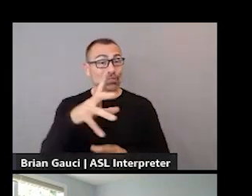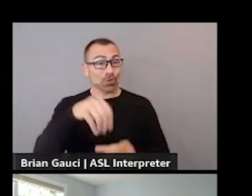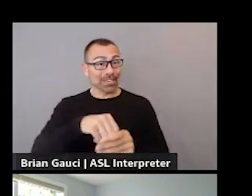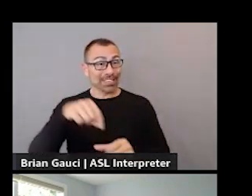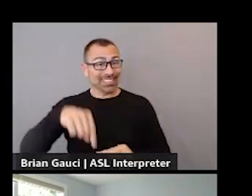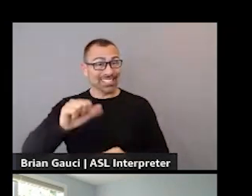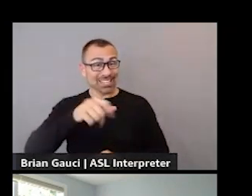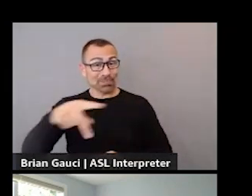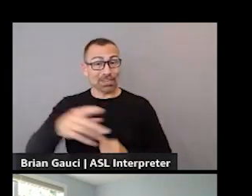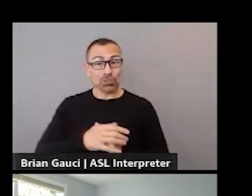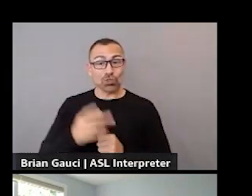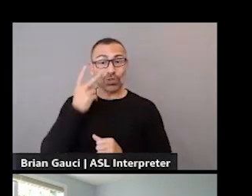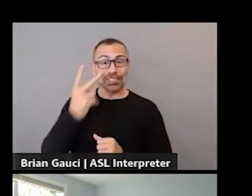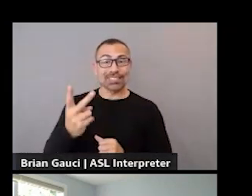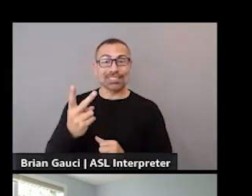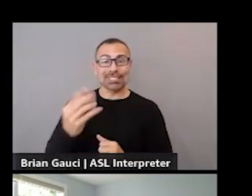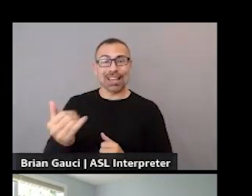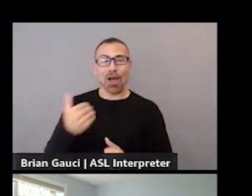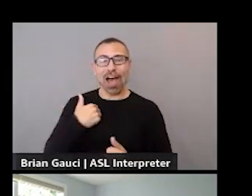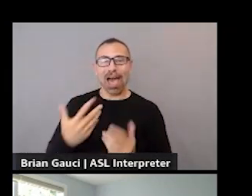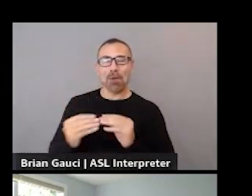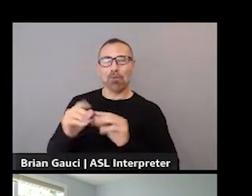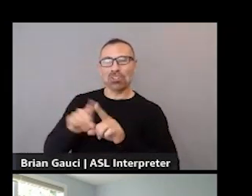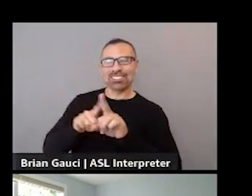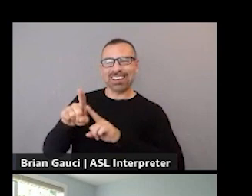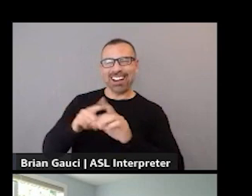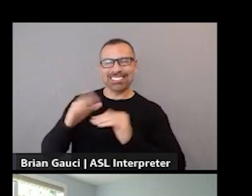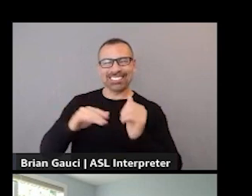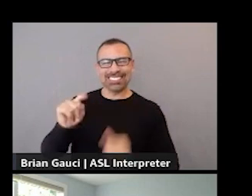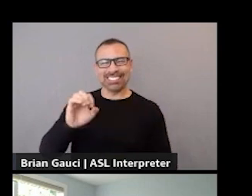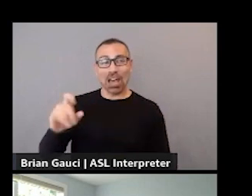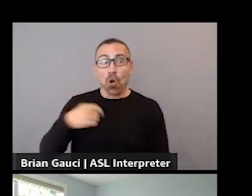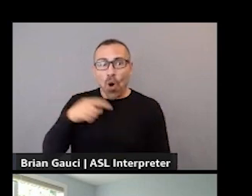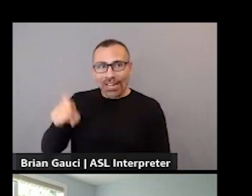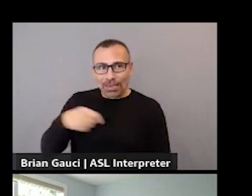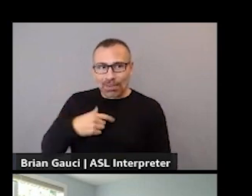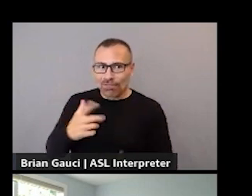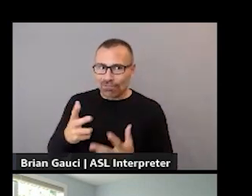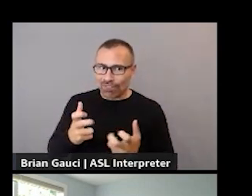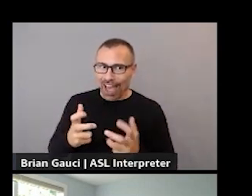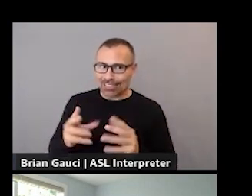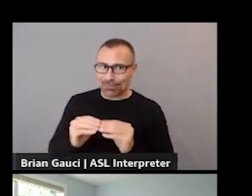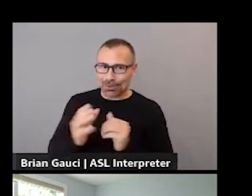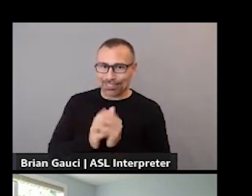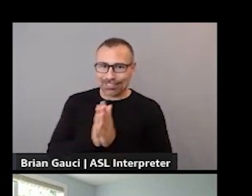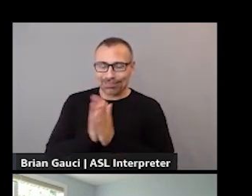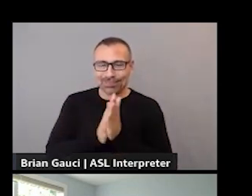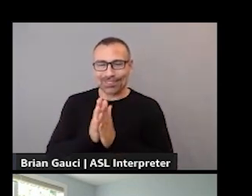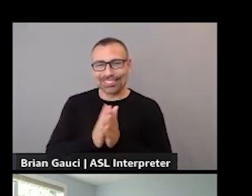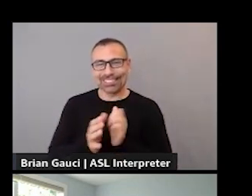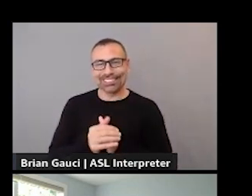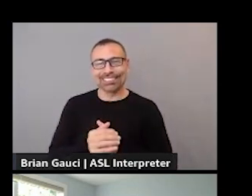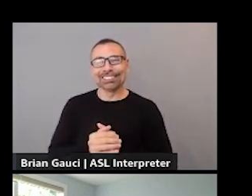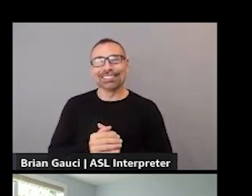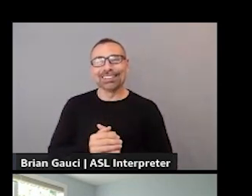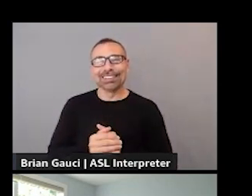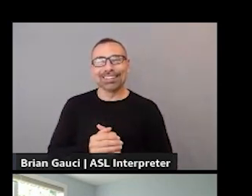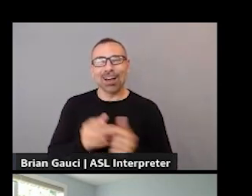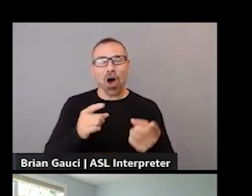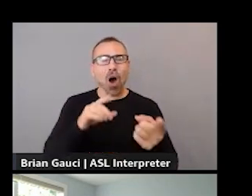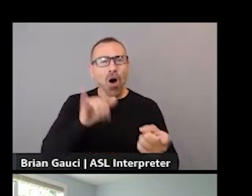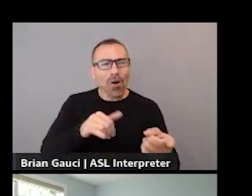that I've got more stars than Todd. Oh, I need to go faster. My camera is kind of shaking around a little bit. Oh no, I